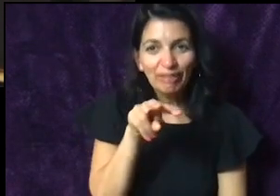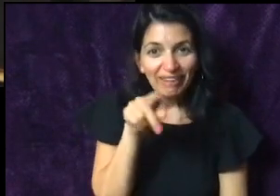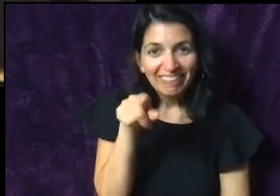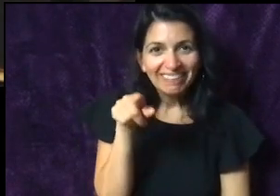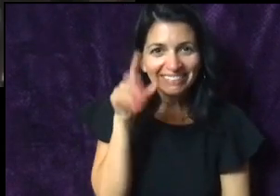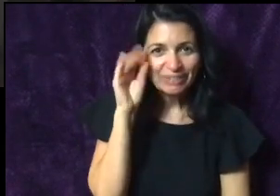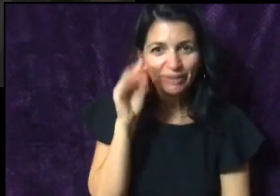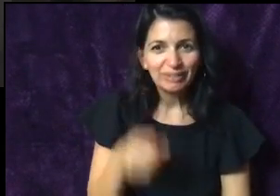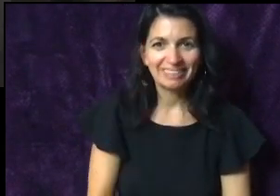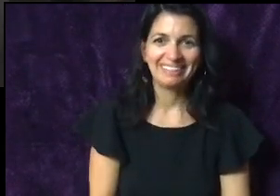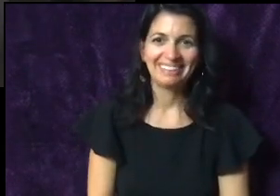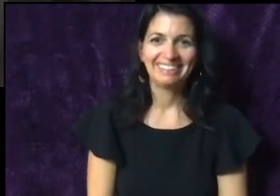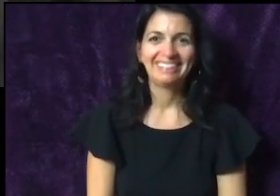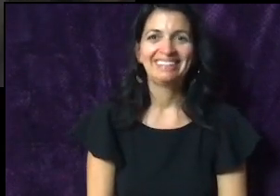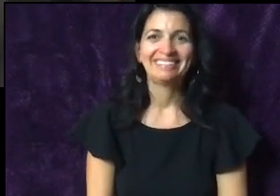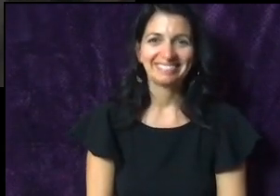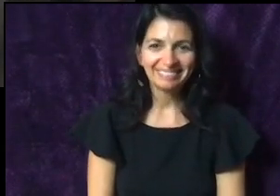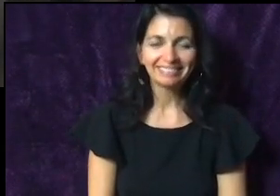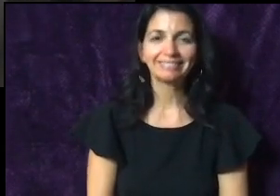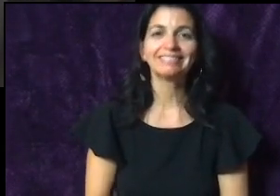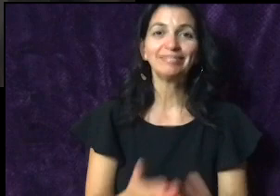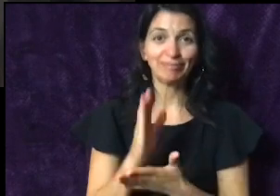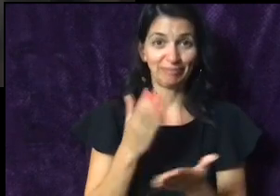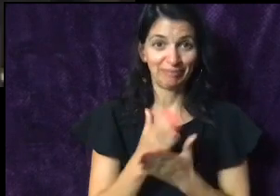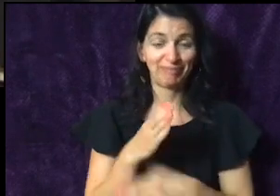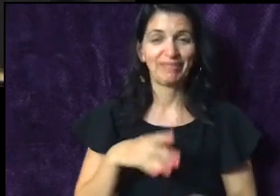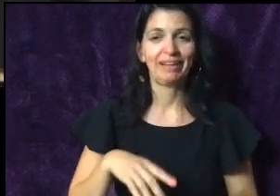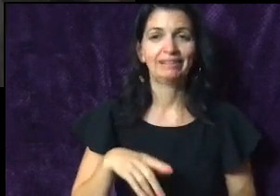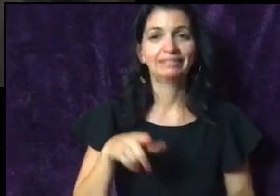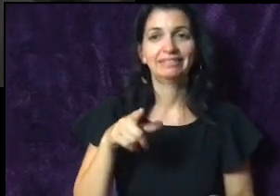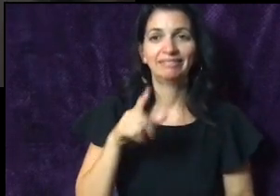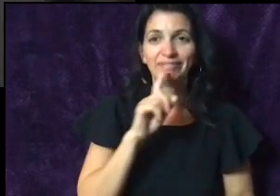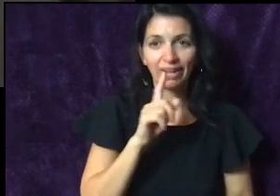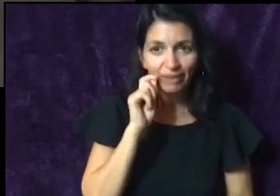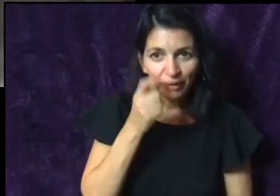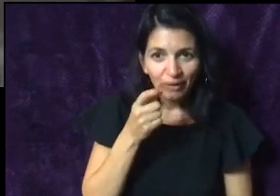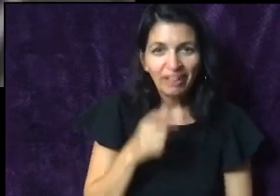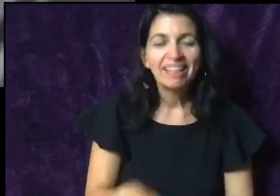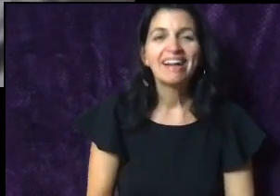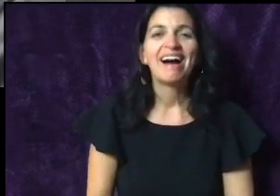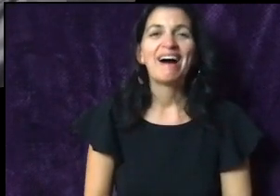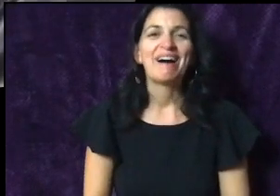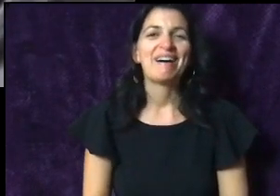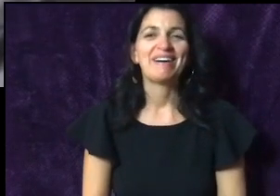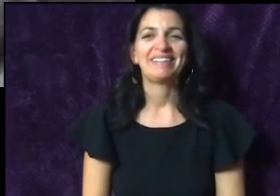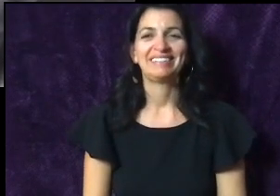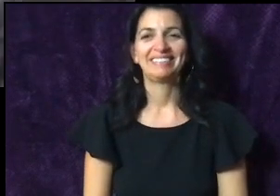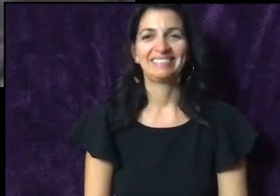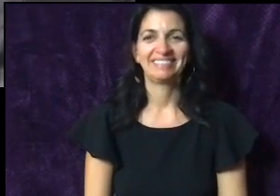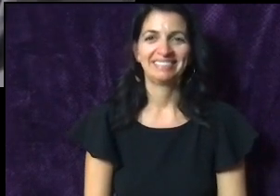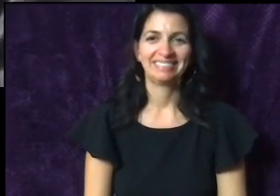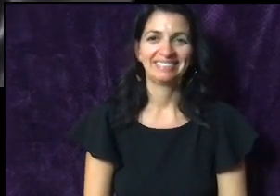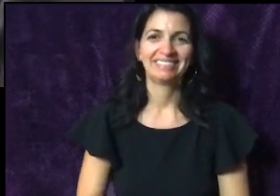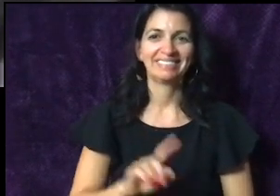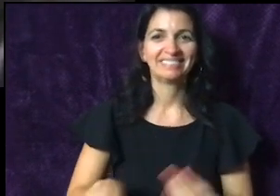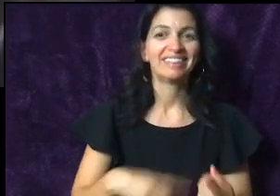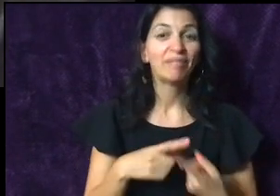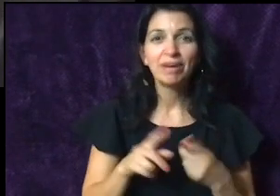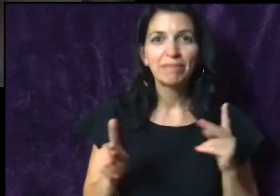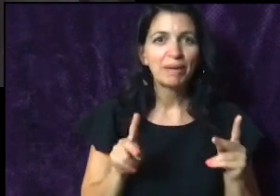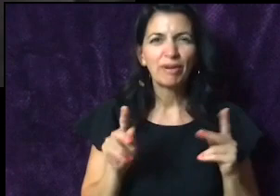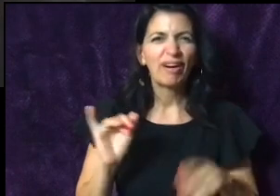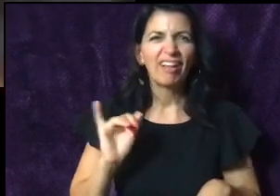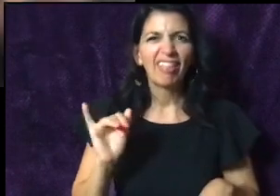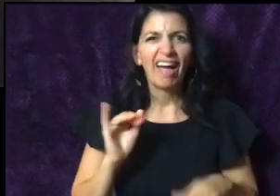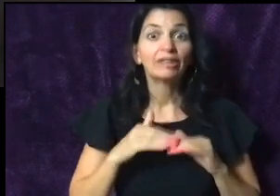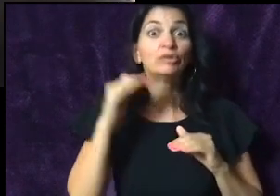Look at this dude. This dude's awesome. All right, so this dude is very cool. And when people